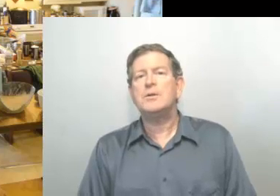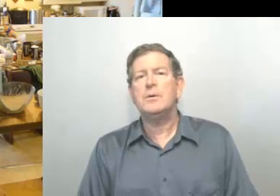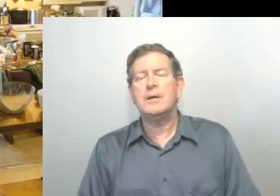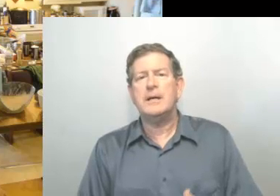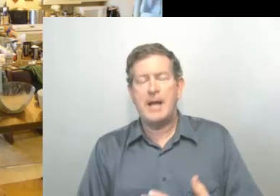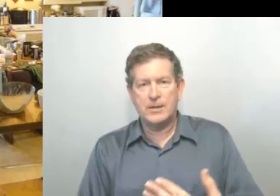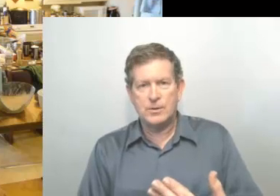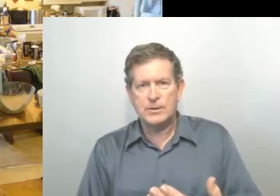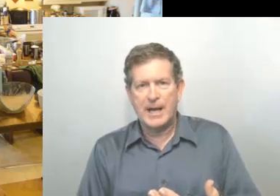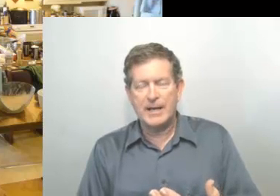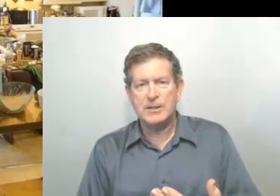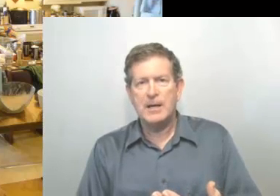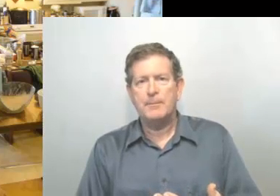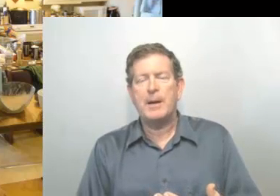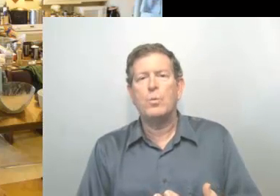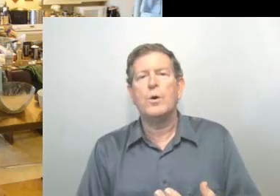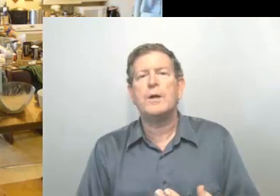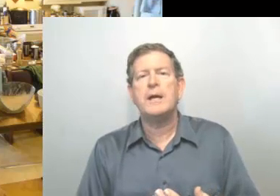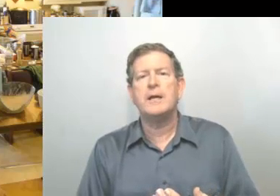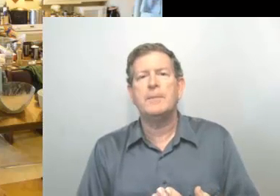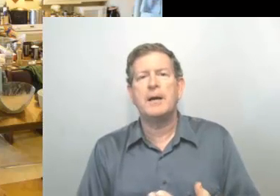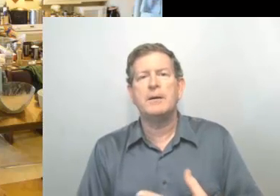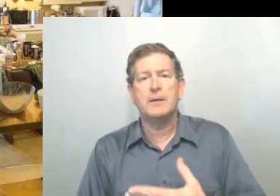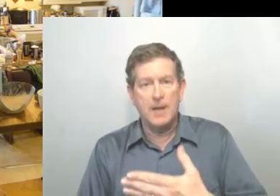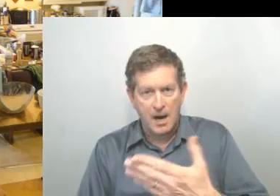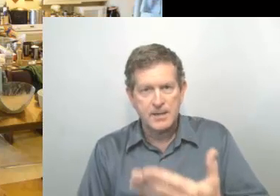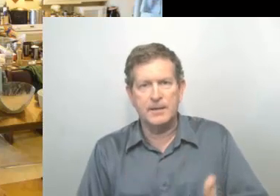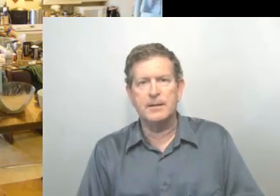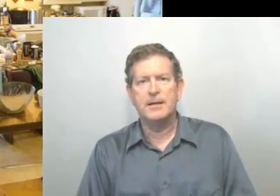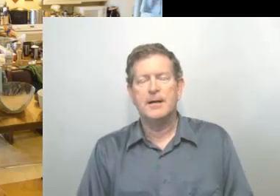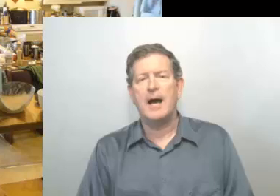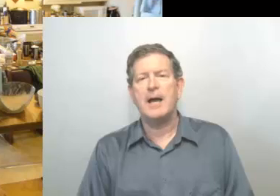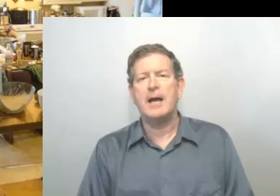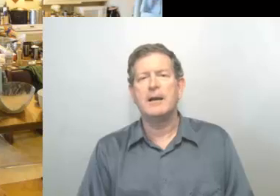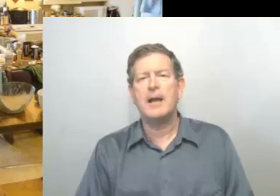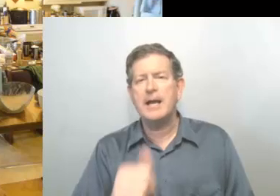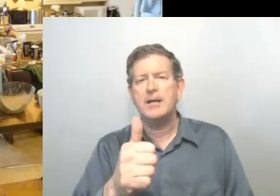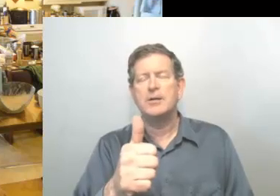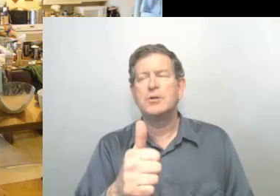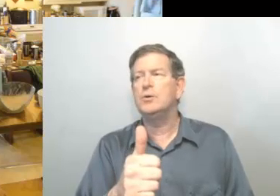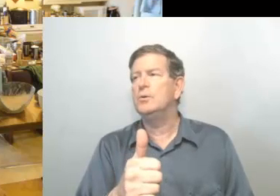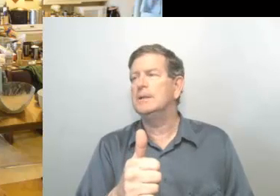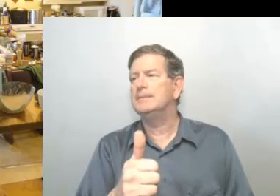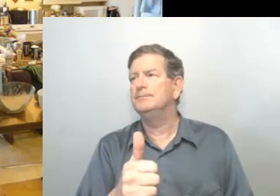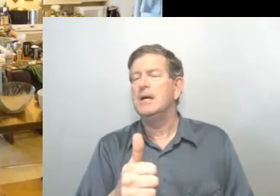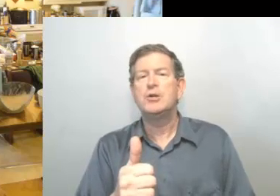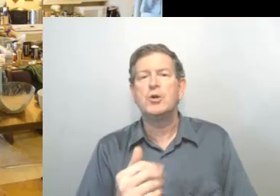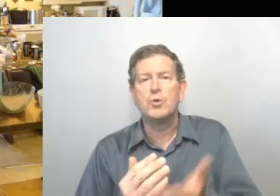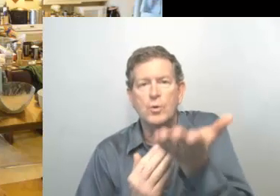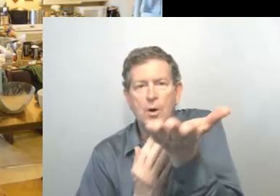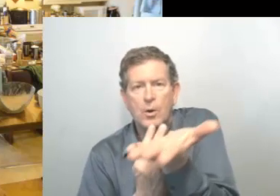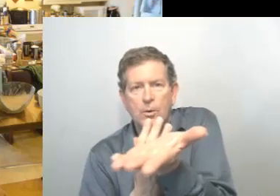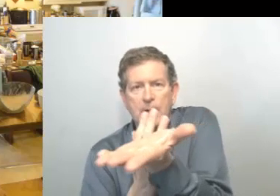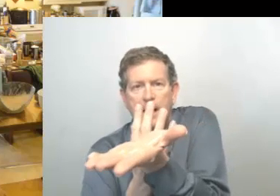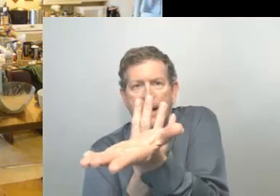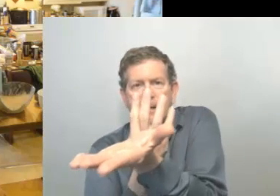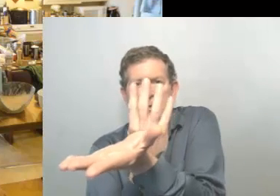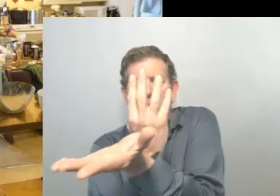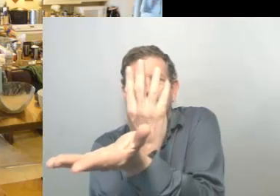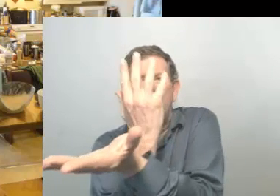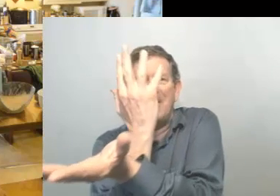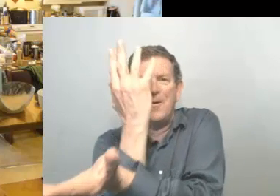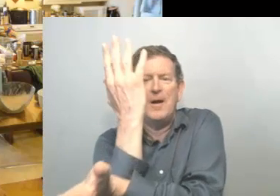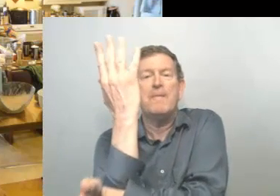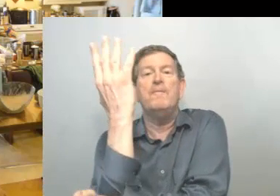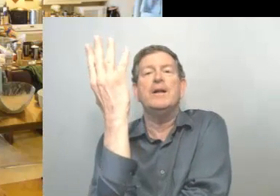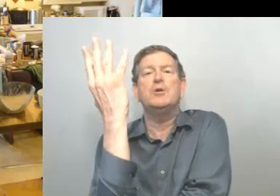I also get exercise by working in my garden. I like to grow. I like